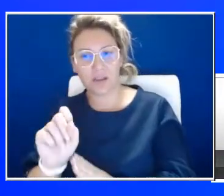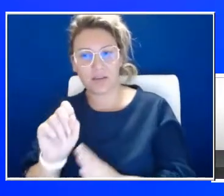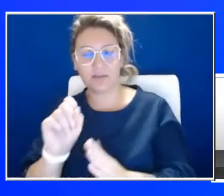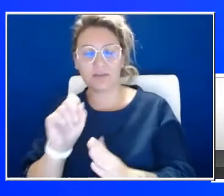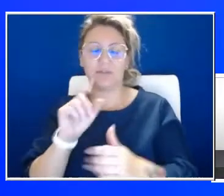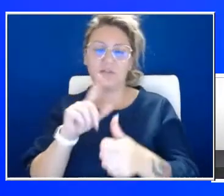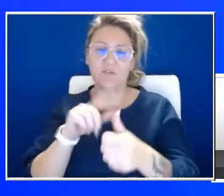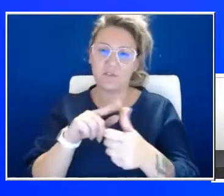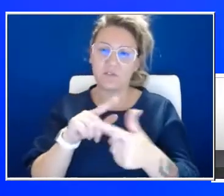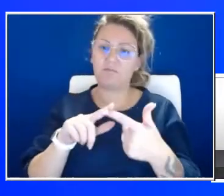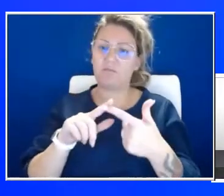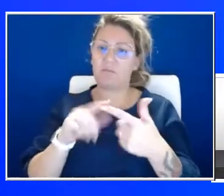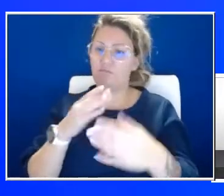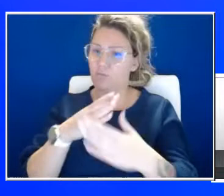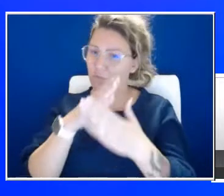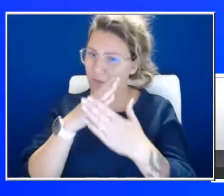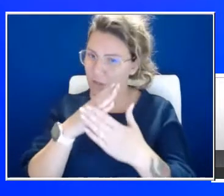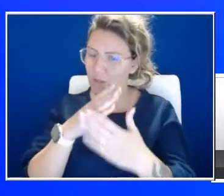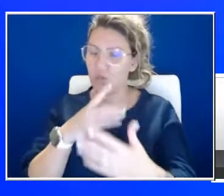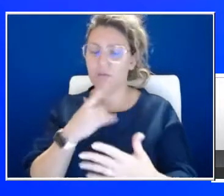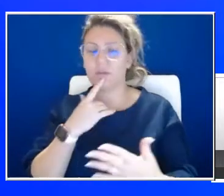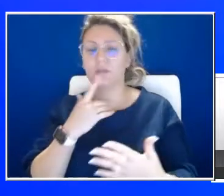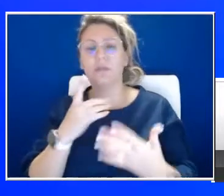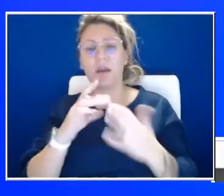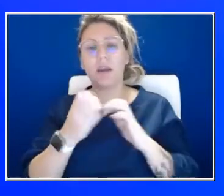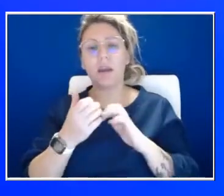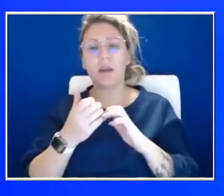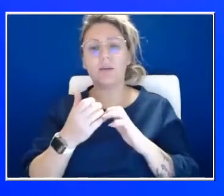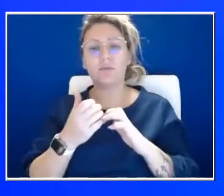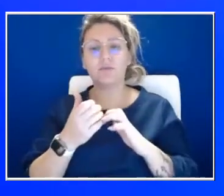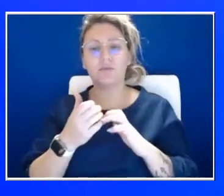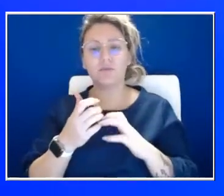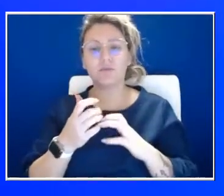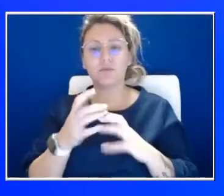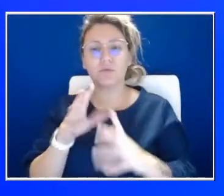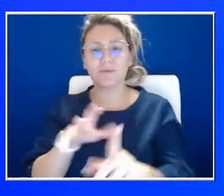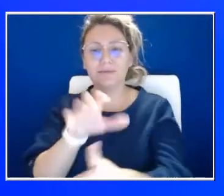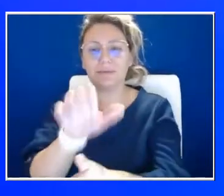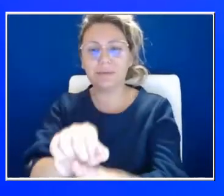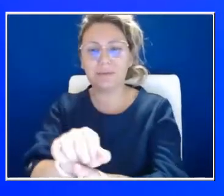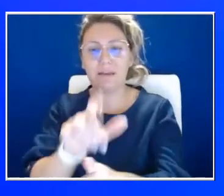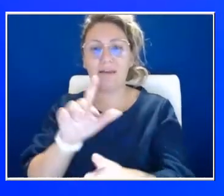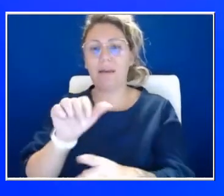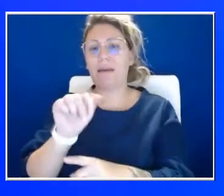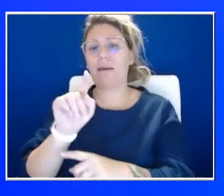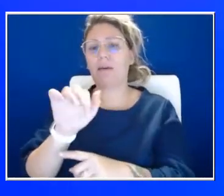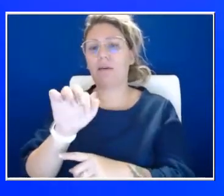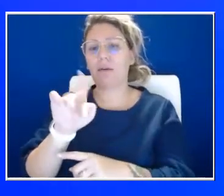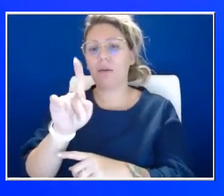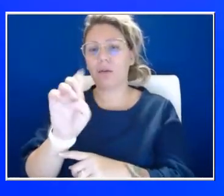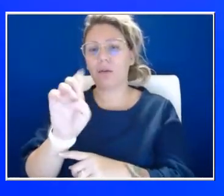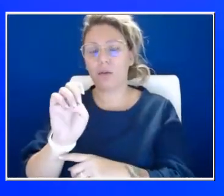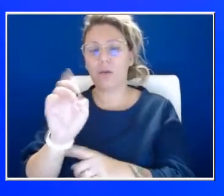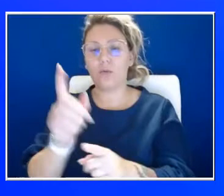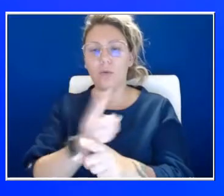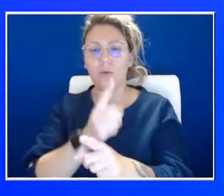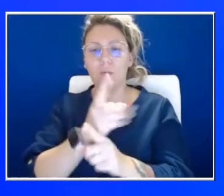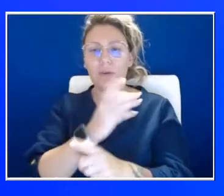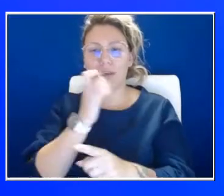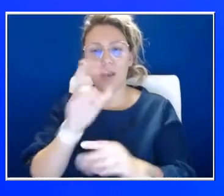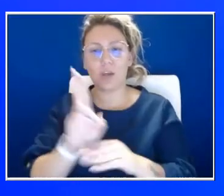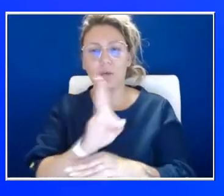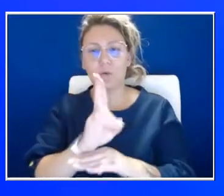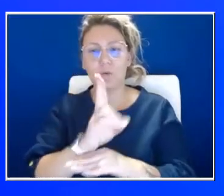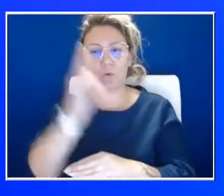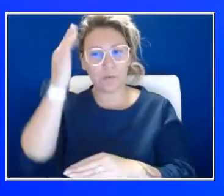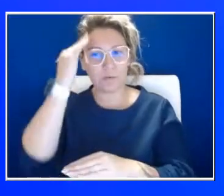prevention, teaching youth how to tackle properly and not to use the head as a weapon. Obviously, good helmets continue to